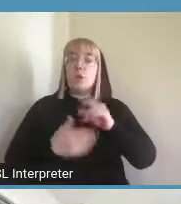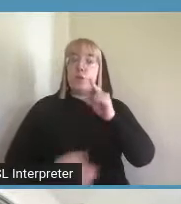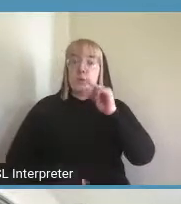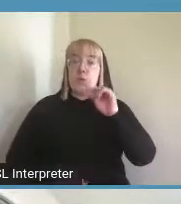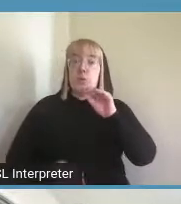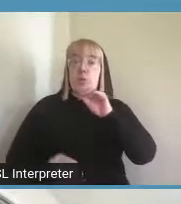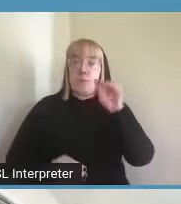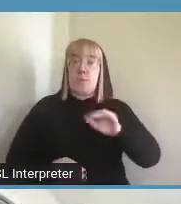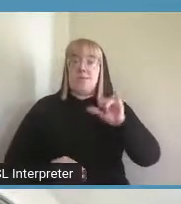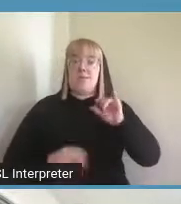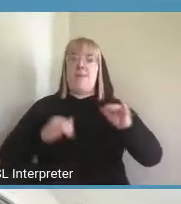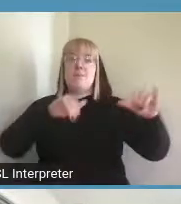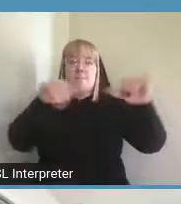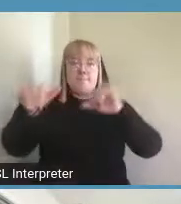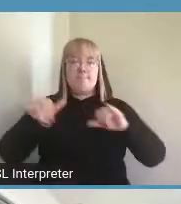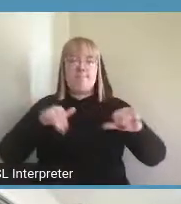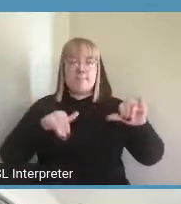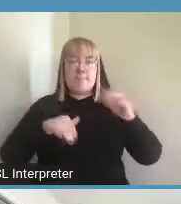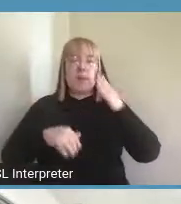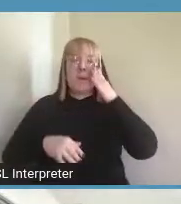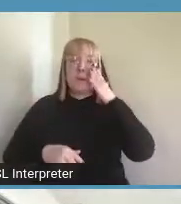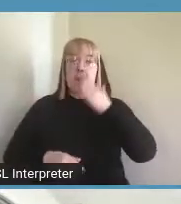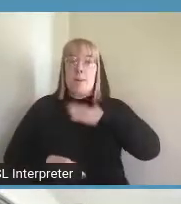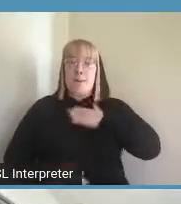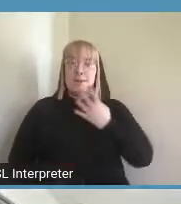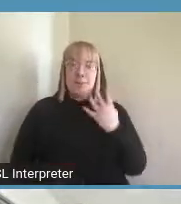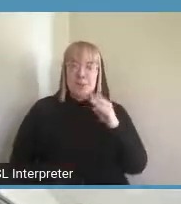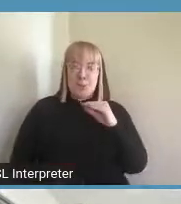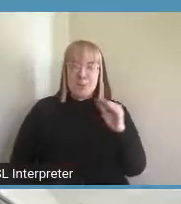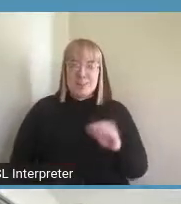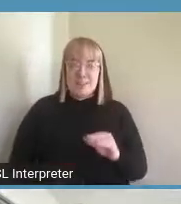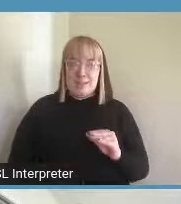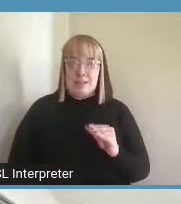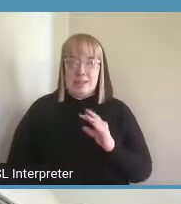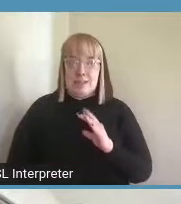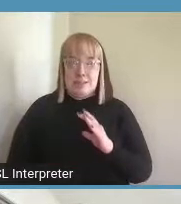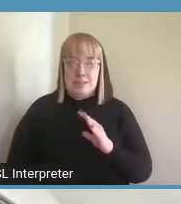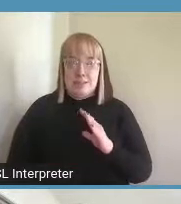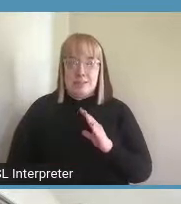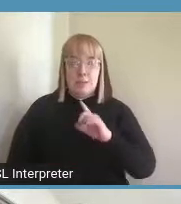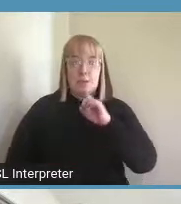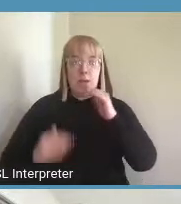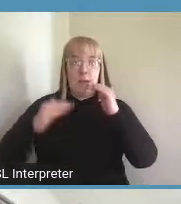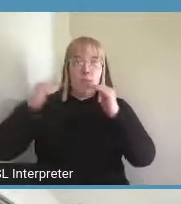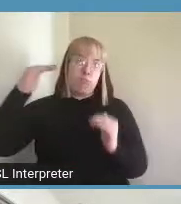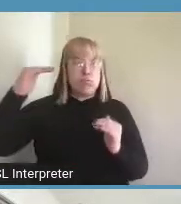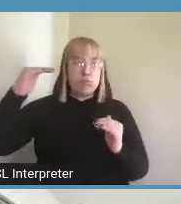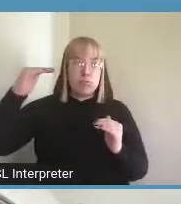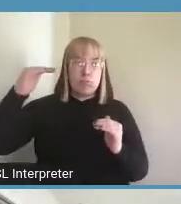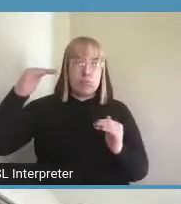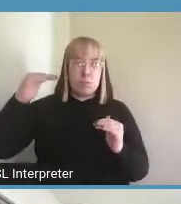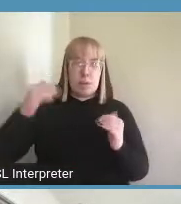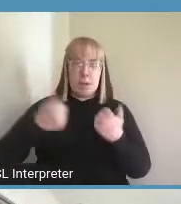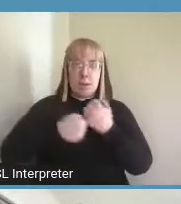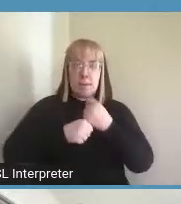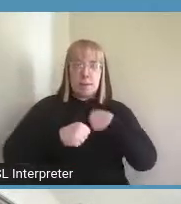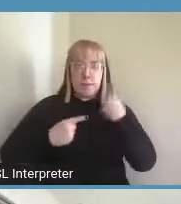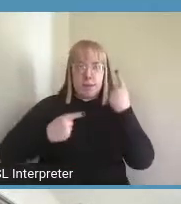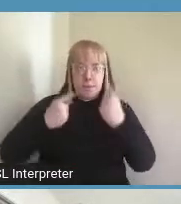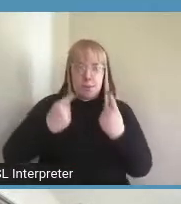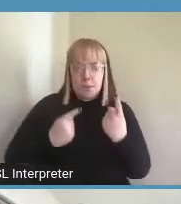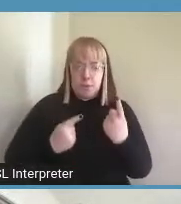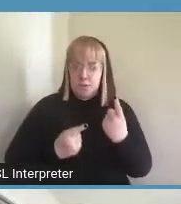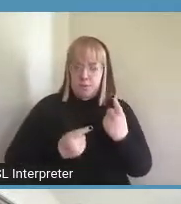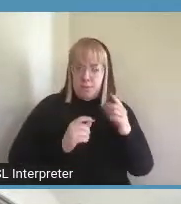for other nonprofits, and ours is 4%. So we are really off here. This makes me wonder what's going on our